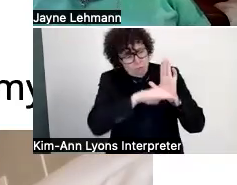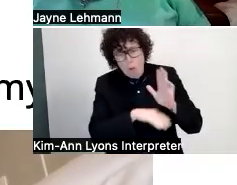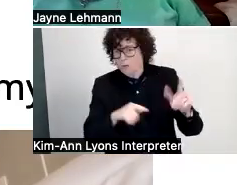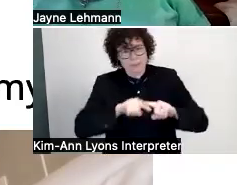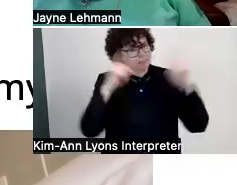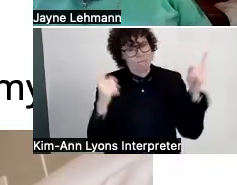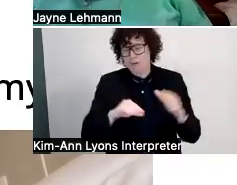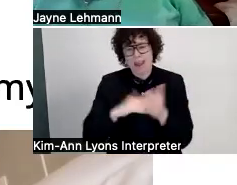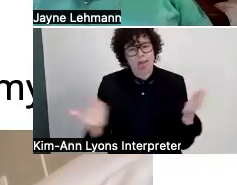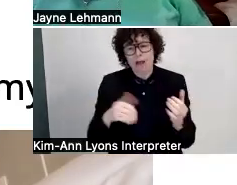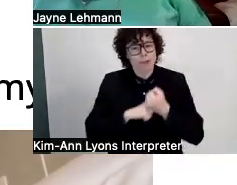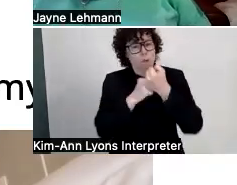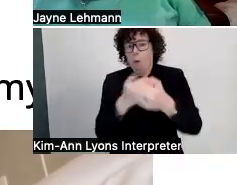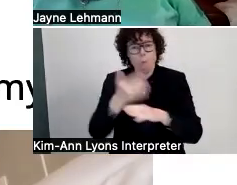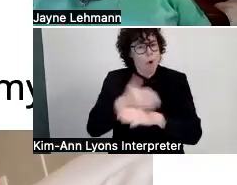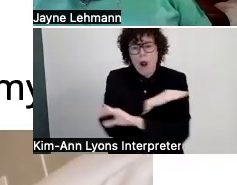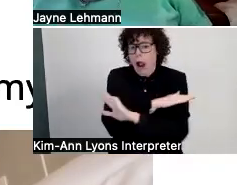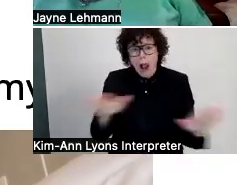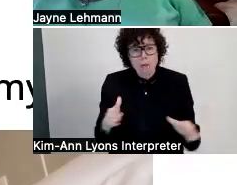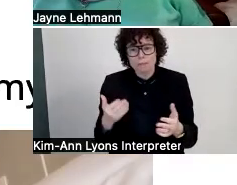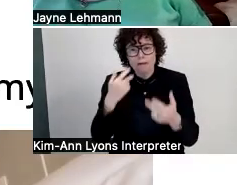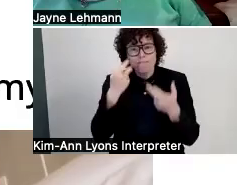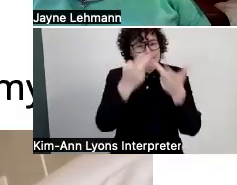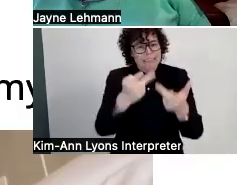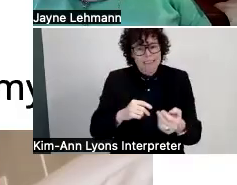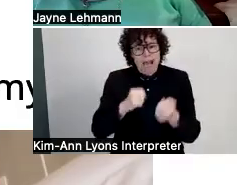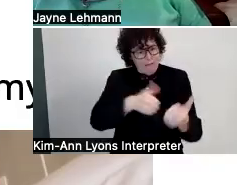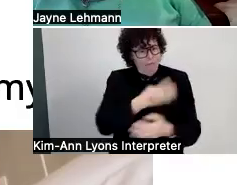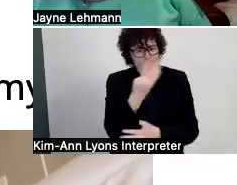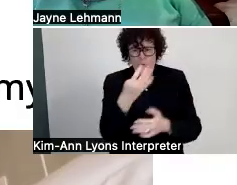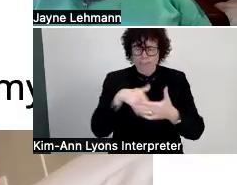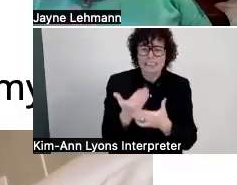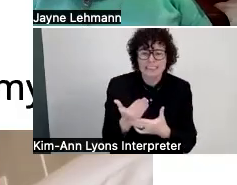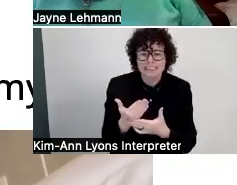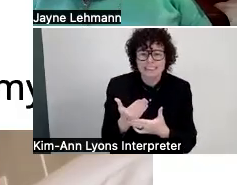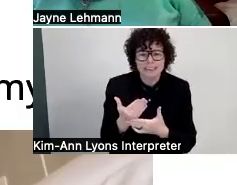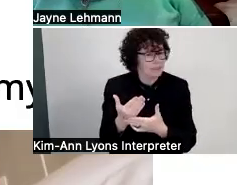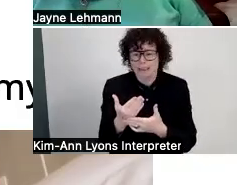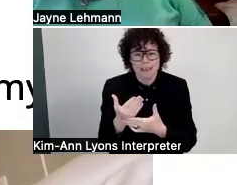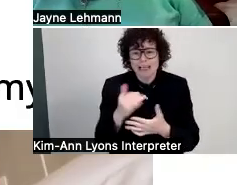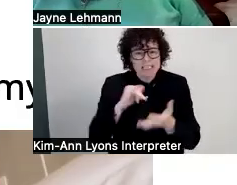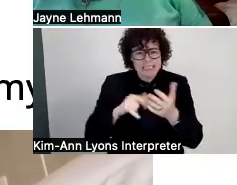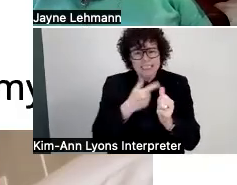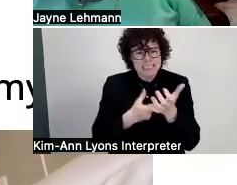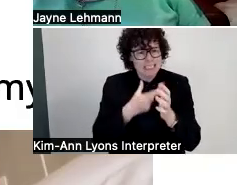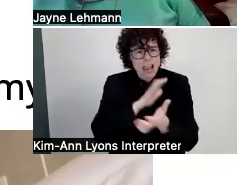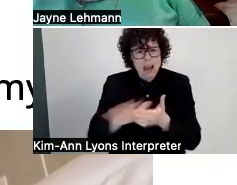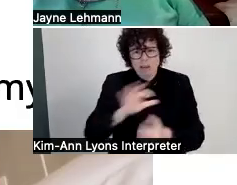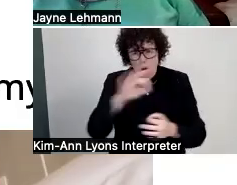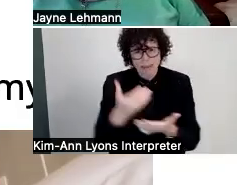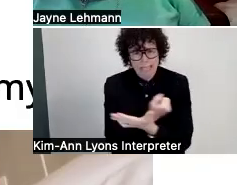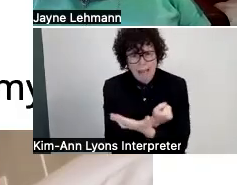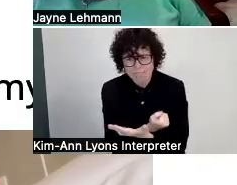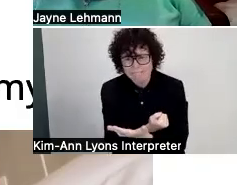Sarah couldn't have been safe for the first part. And clearly she wasn't safe because they